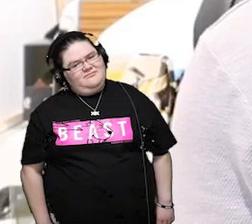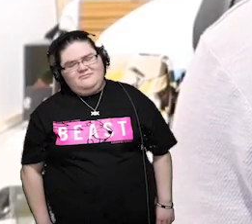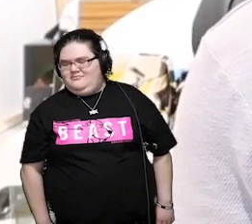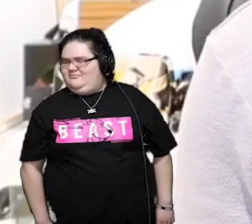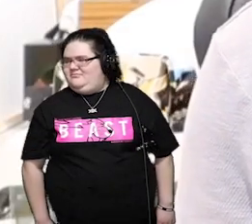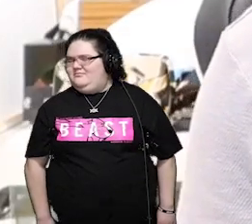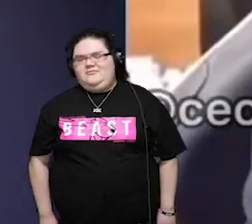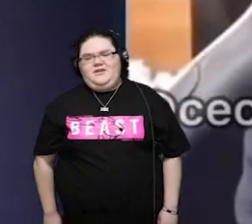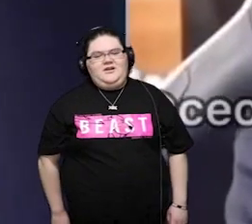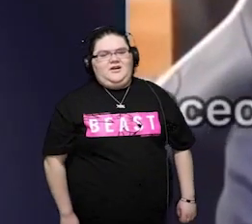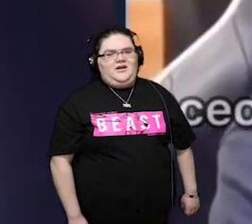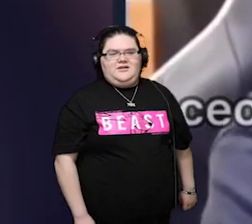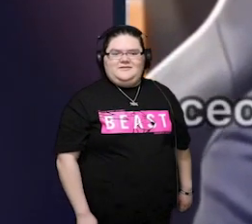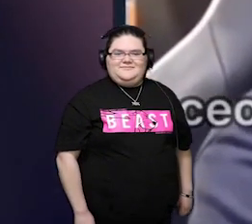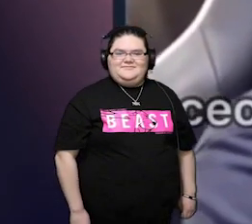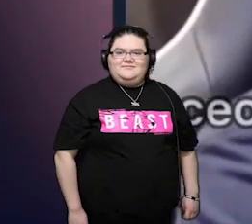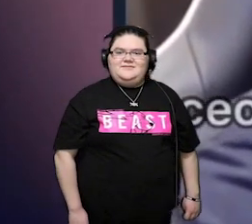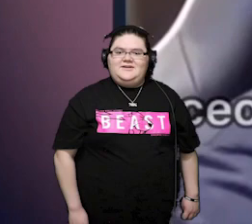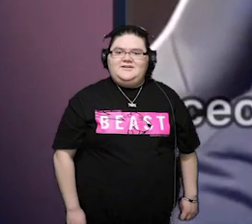Jesus Christ!